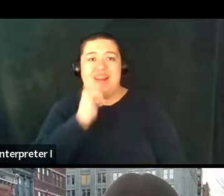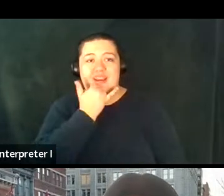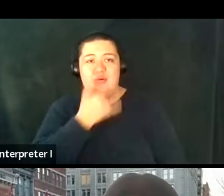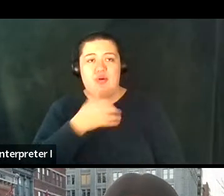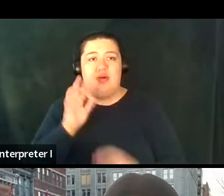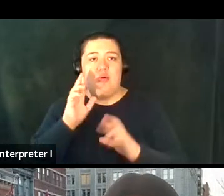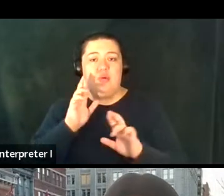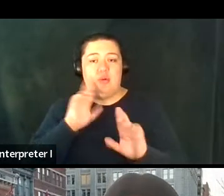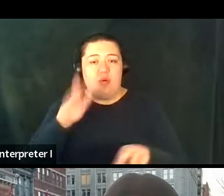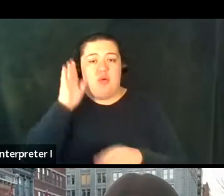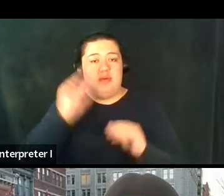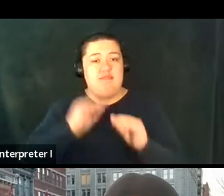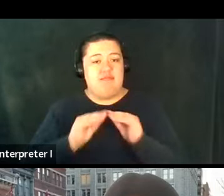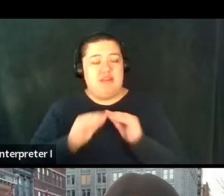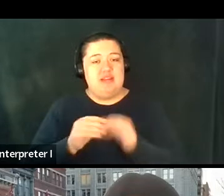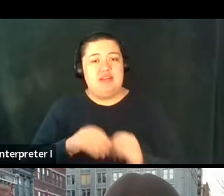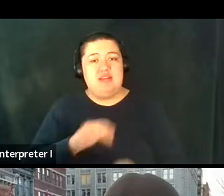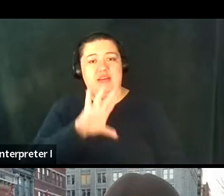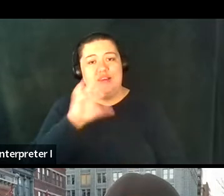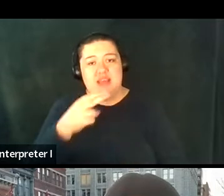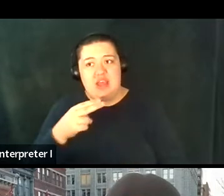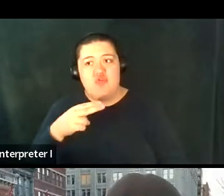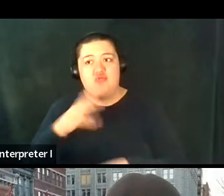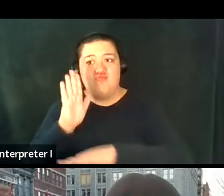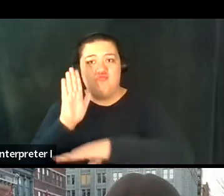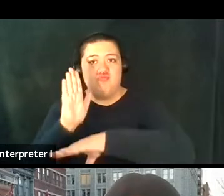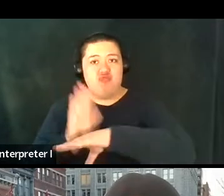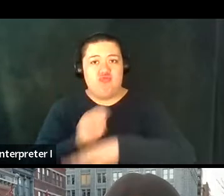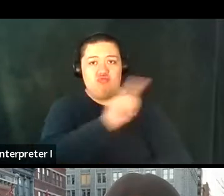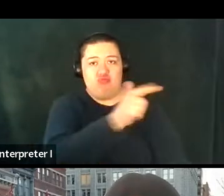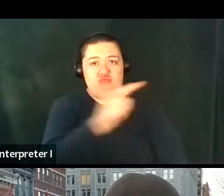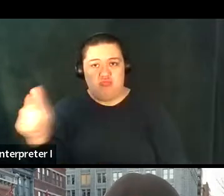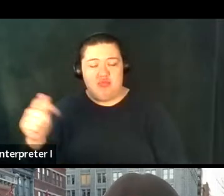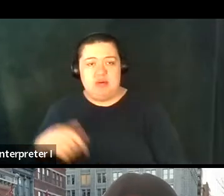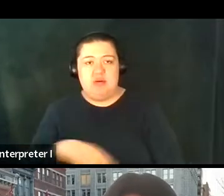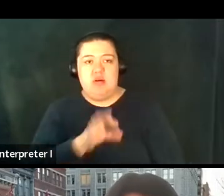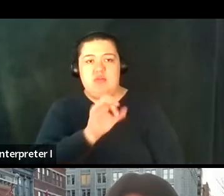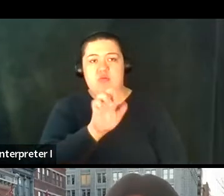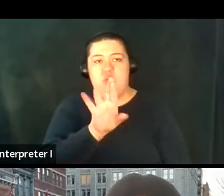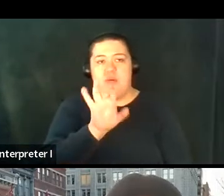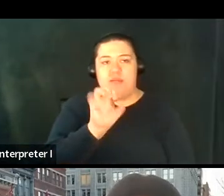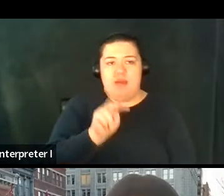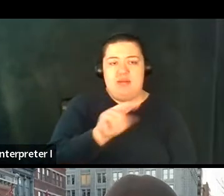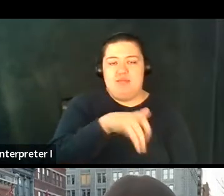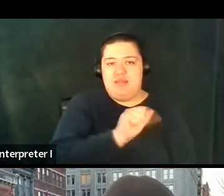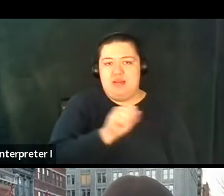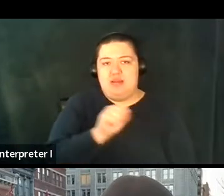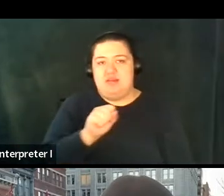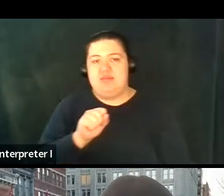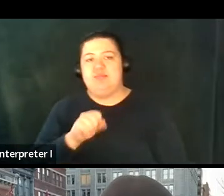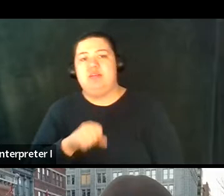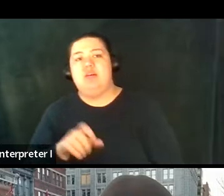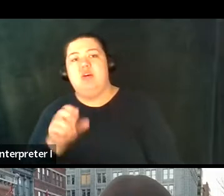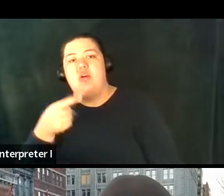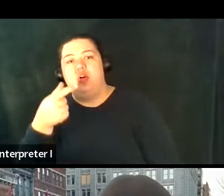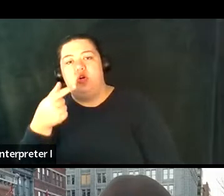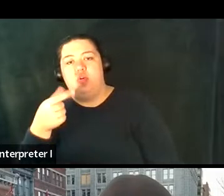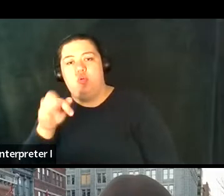will be fixed. Mr. Cash, would you call the roll? Councilmember Fruman. Yes. Councilmember Fruman votes yes. Councilmember